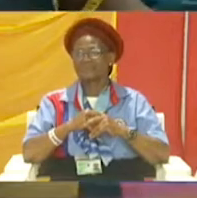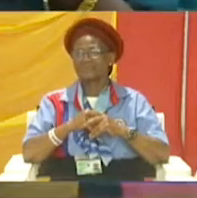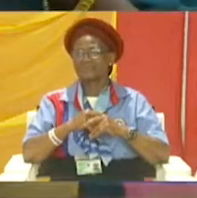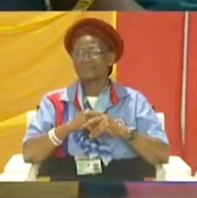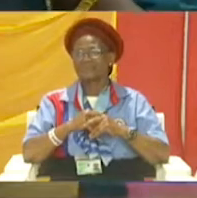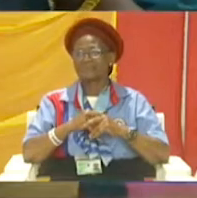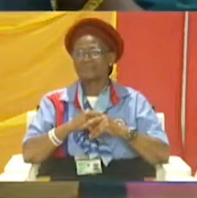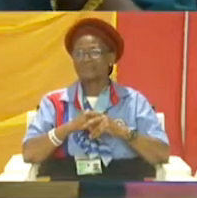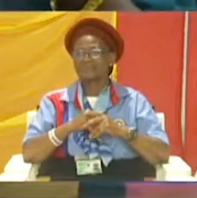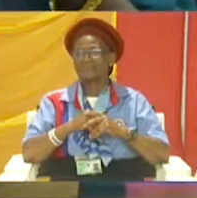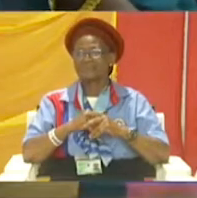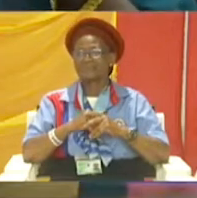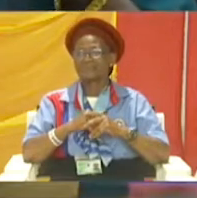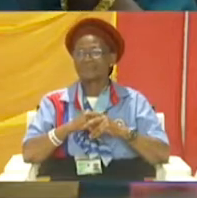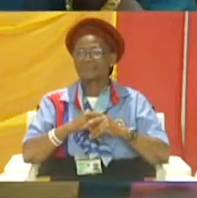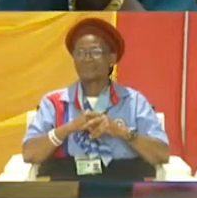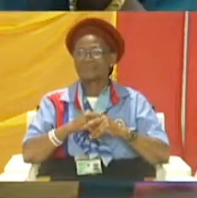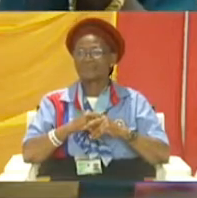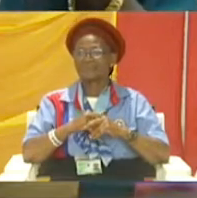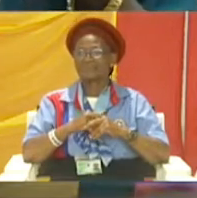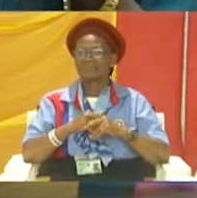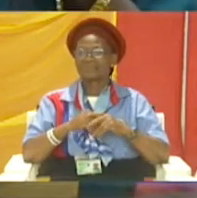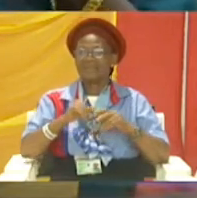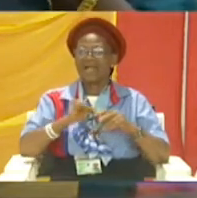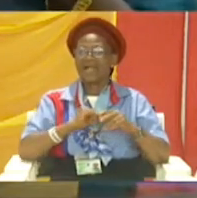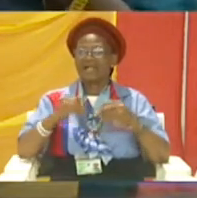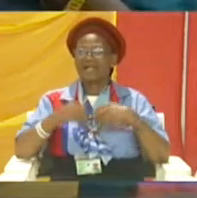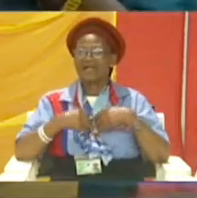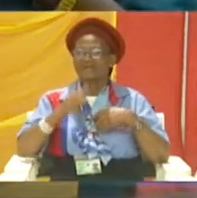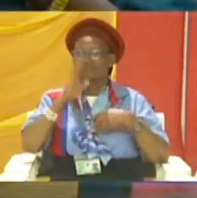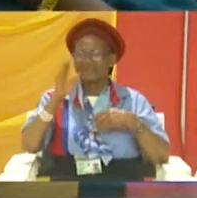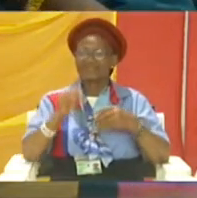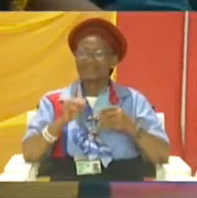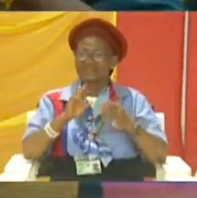I've been expecting something for myself. And at